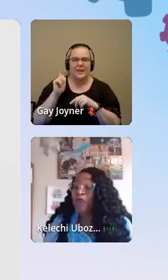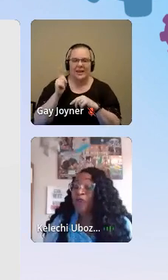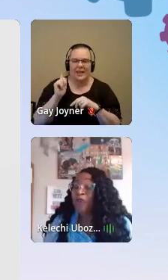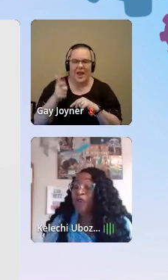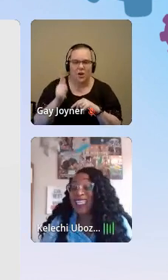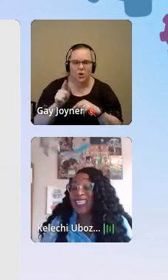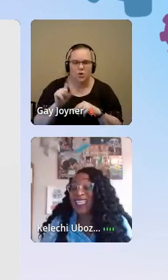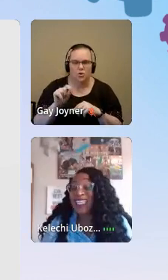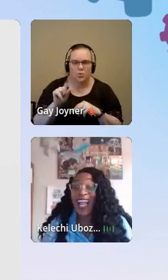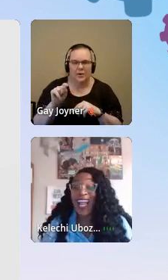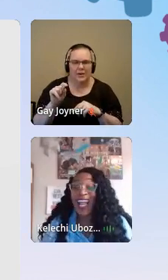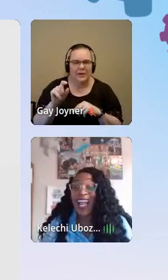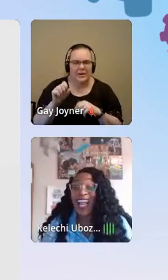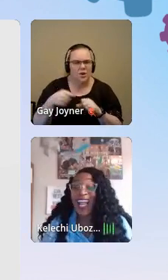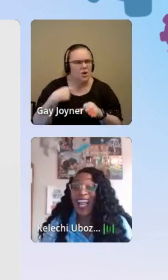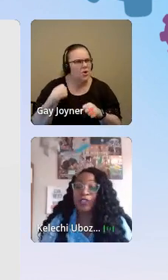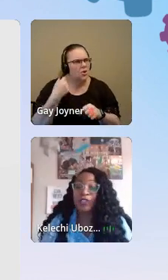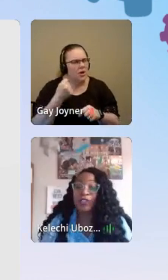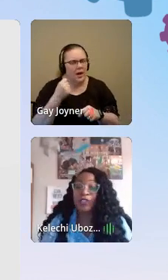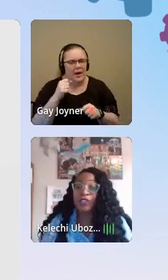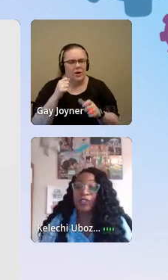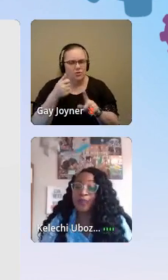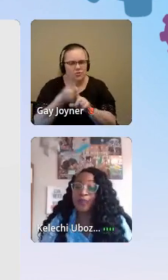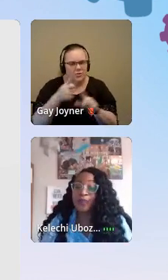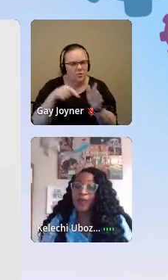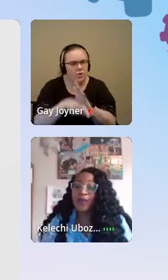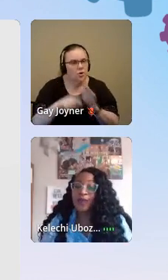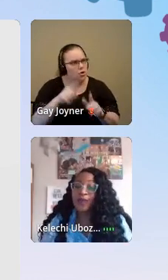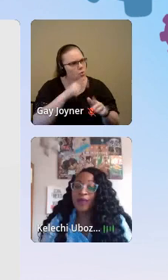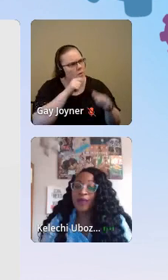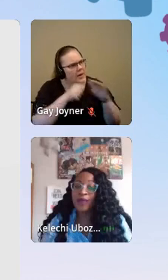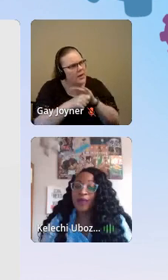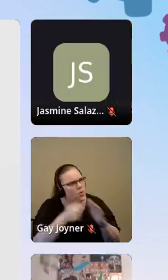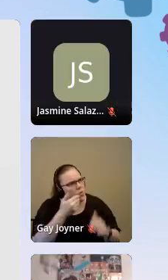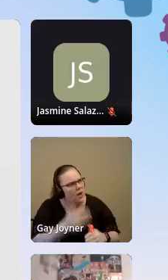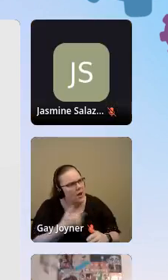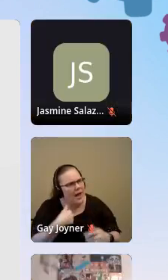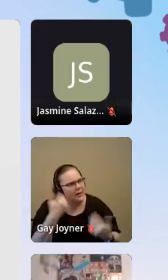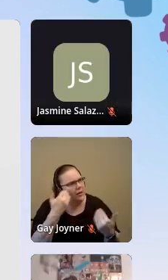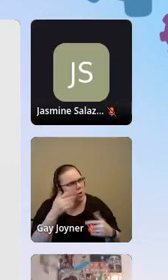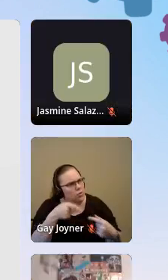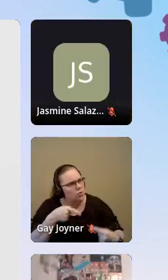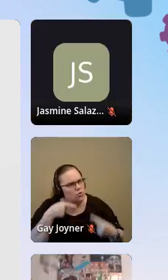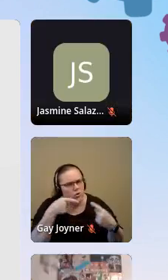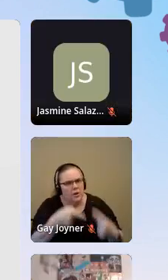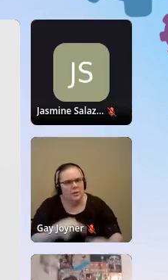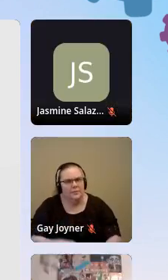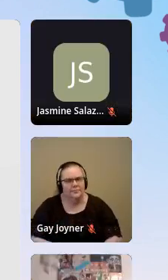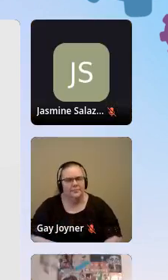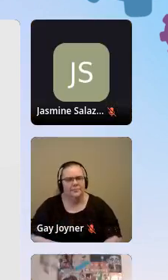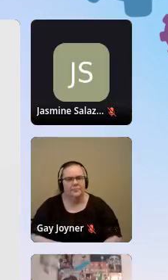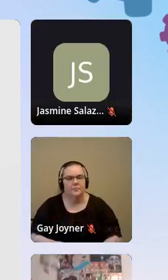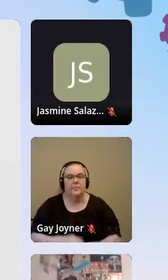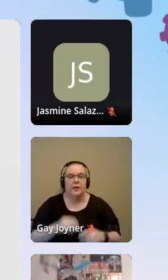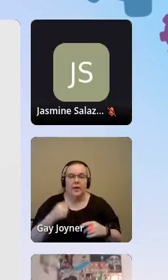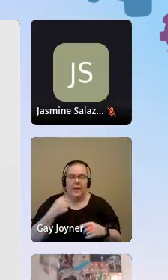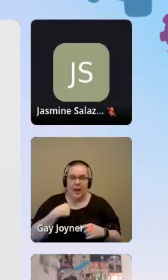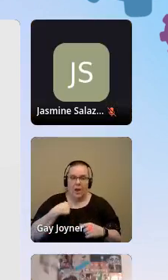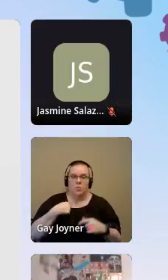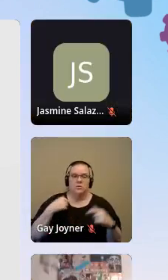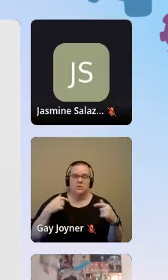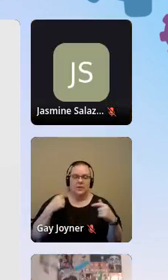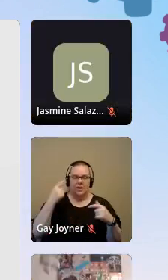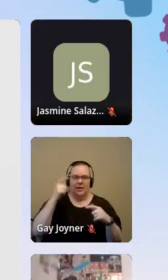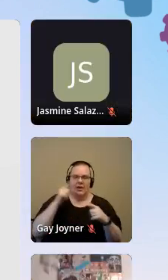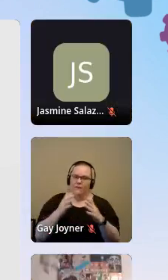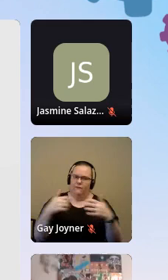you really hid this. I had no clue you were struggling. It was hard to ask for help because I was afraid it would be harmful, like